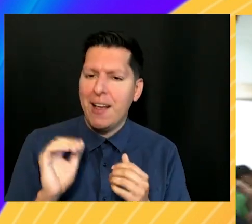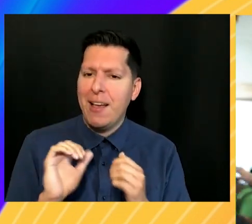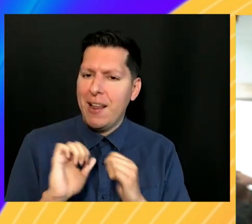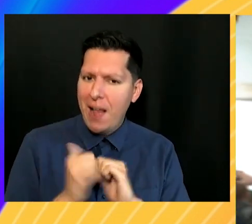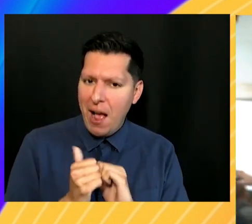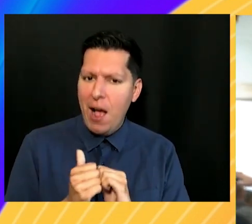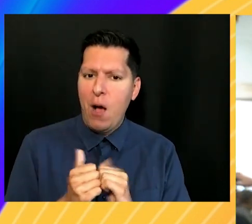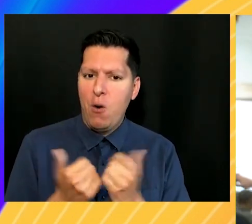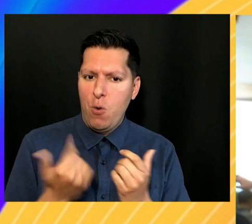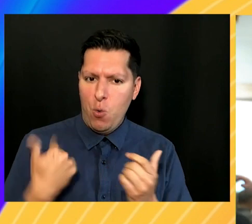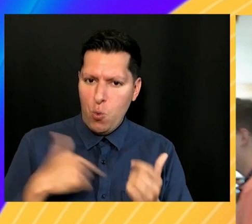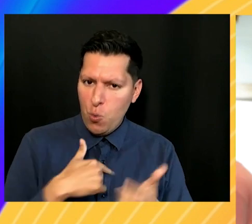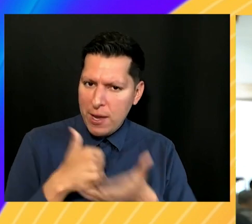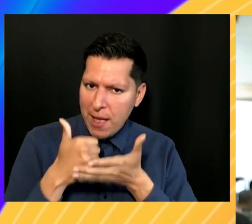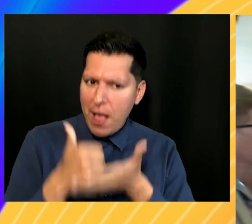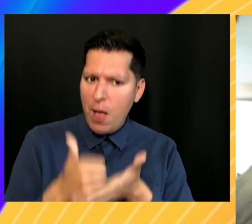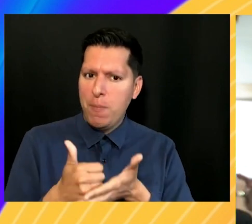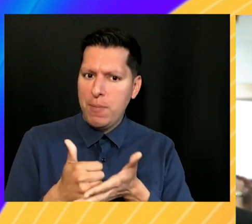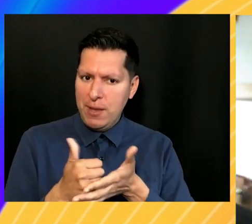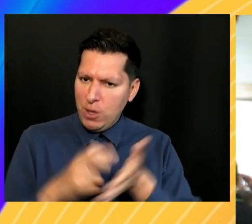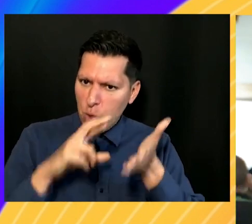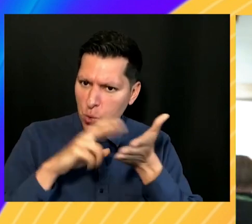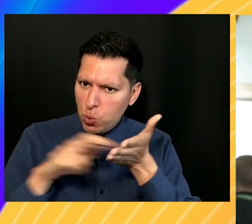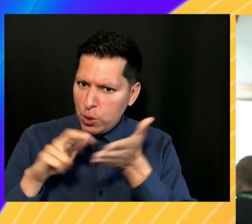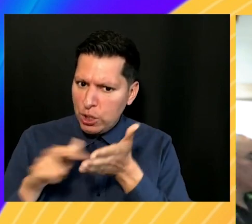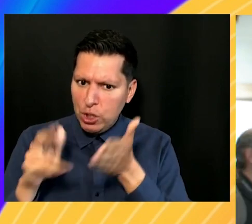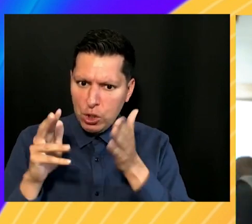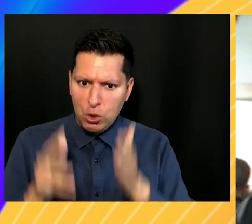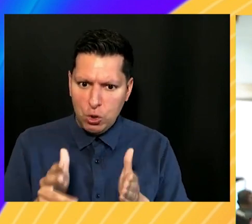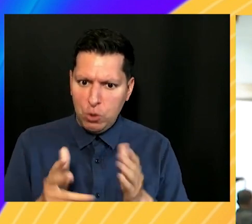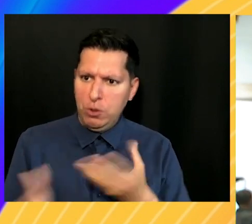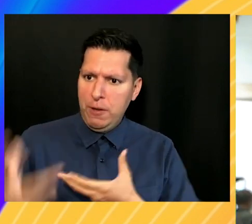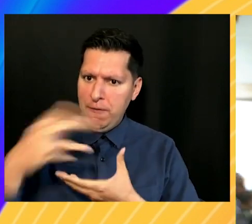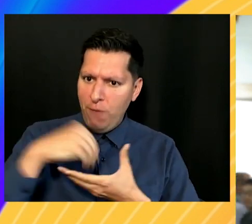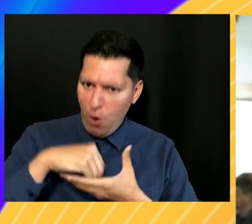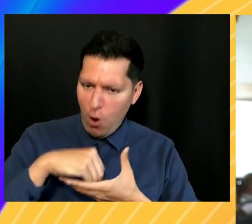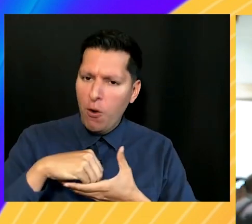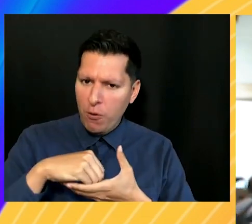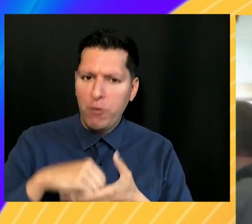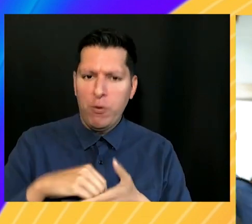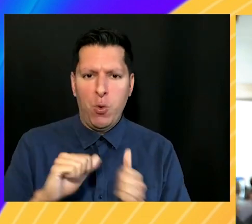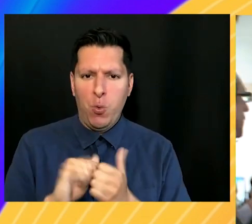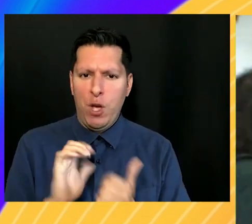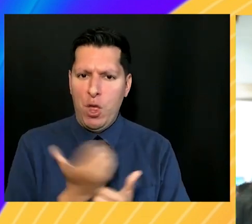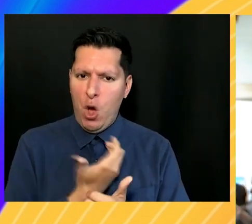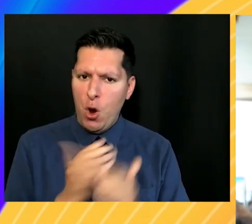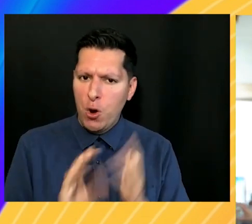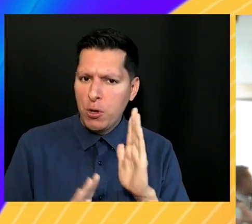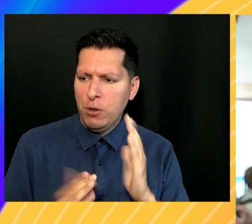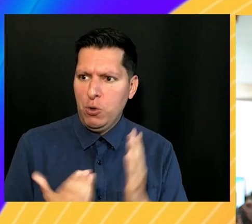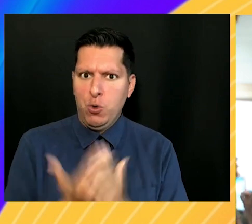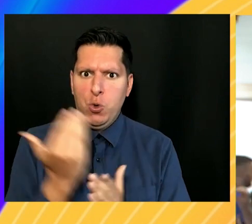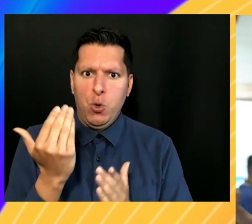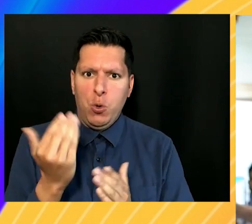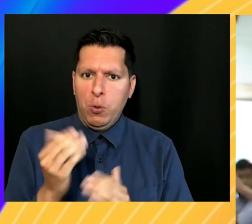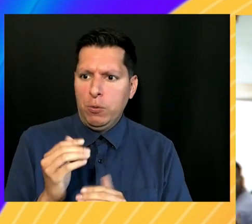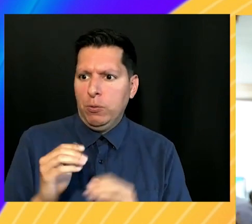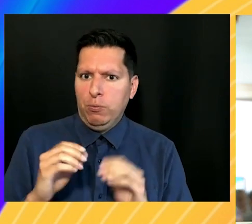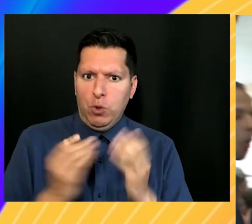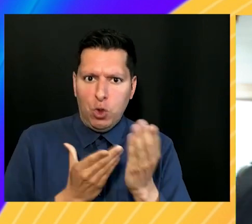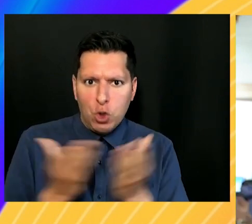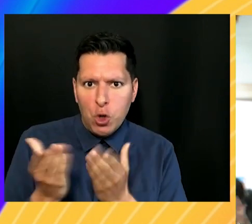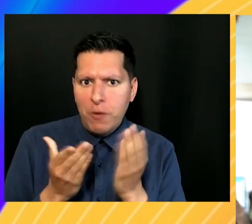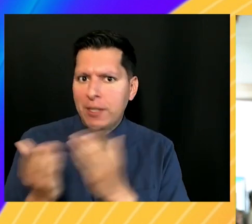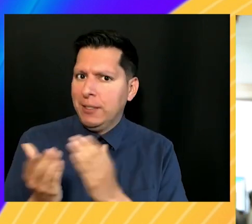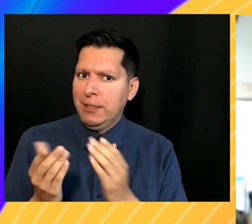helping researchers in genomics with our new Amazon Omics service, and how